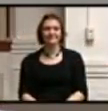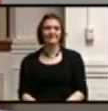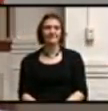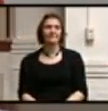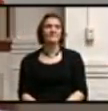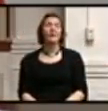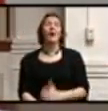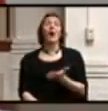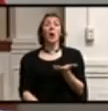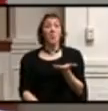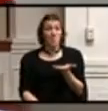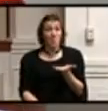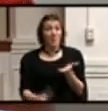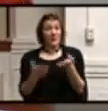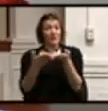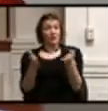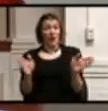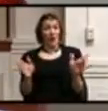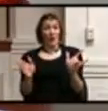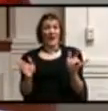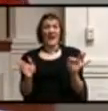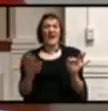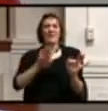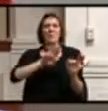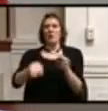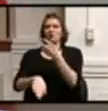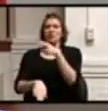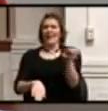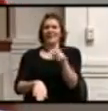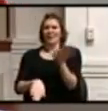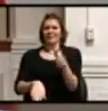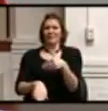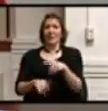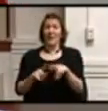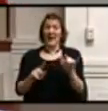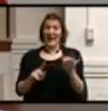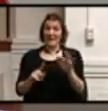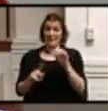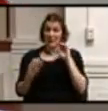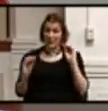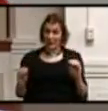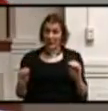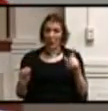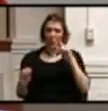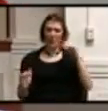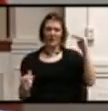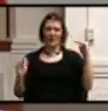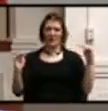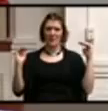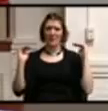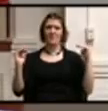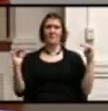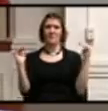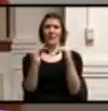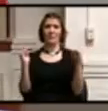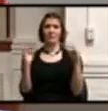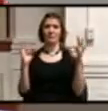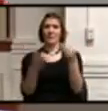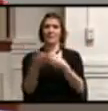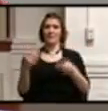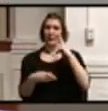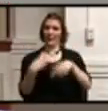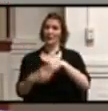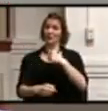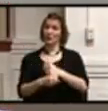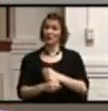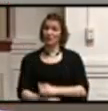So for the most part, without that transfer, we would have been very close to our budget this year in fiscal 13.